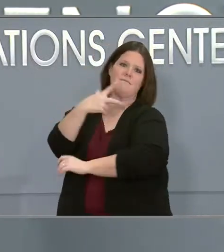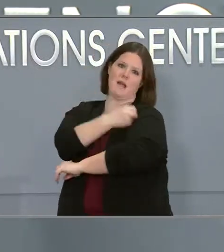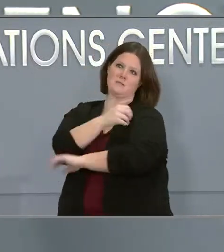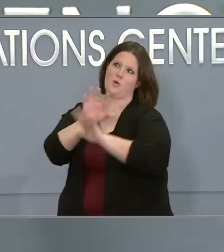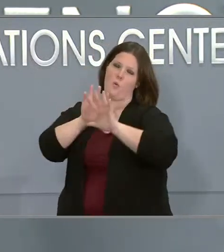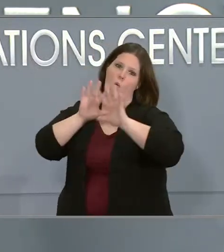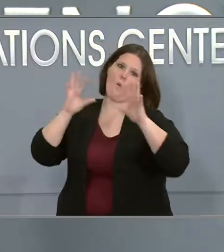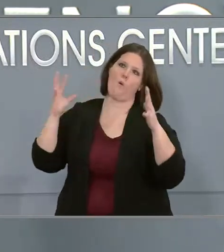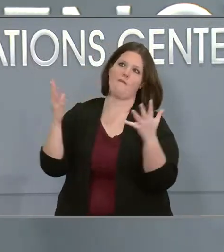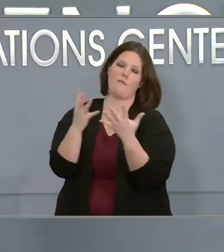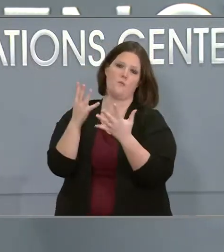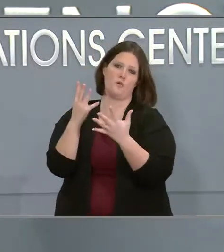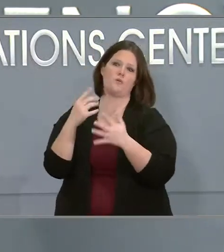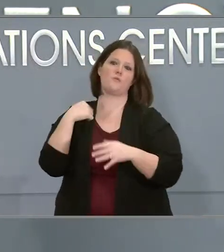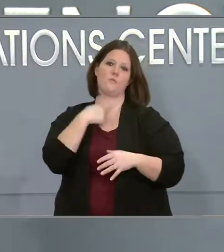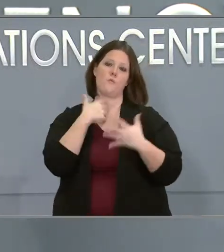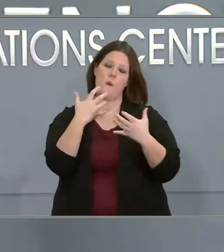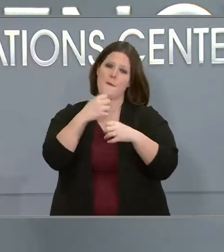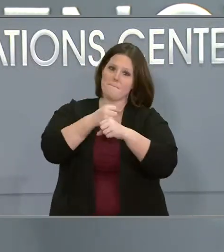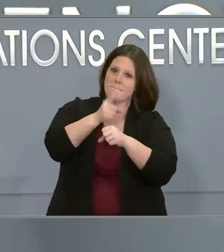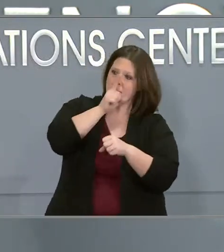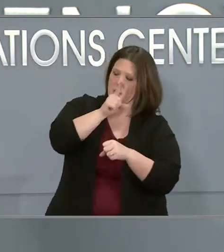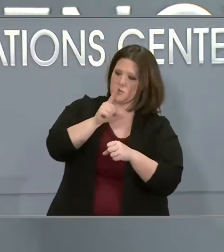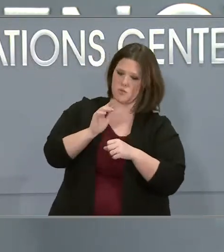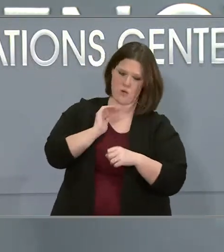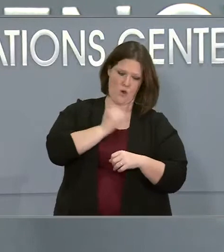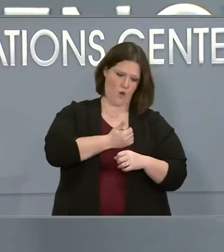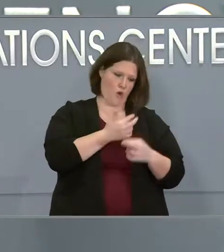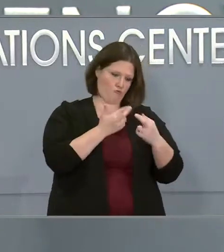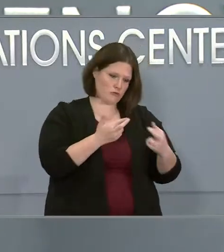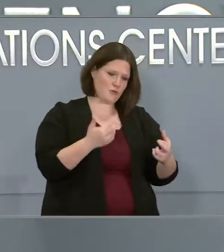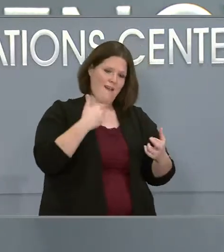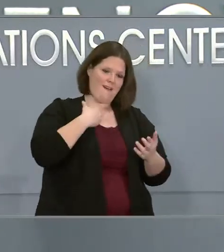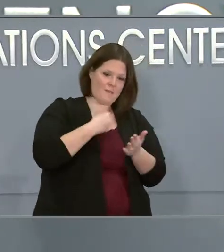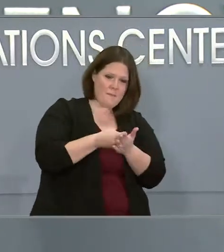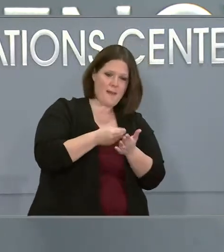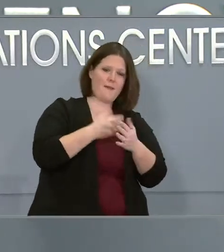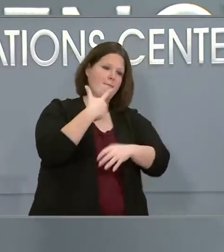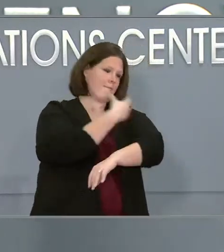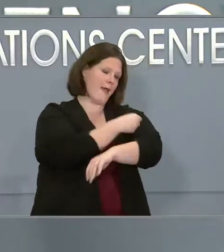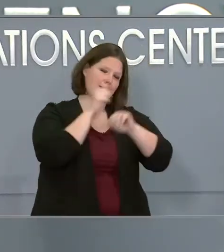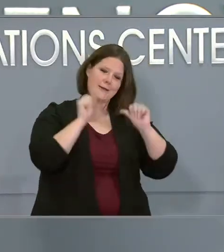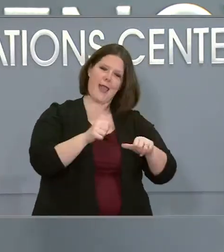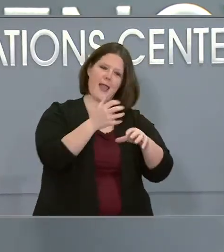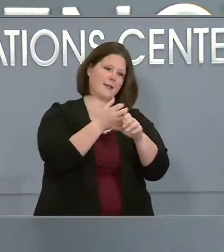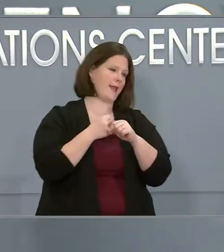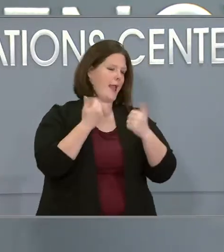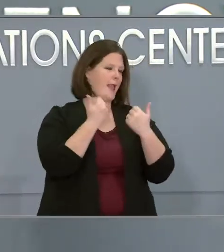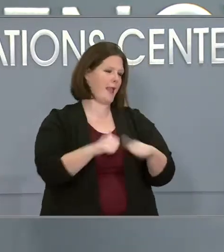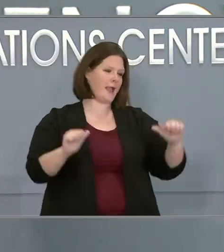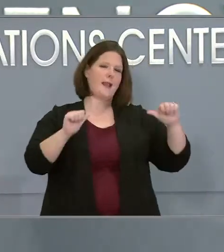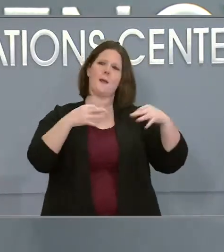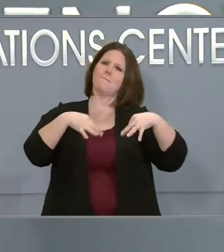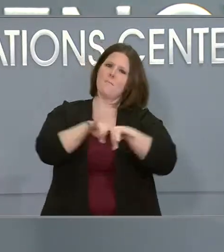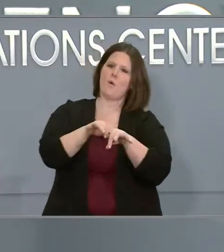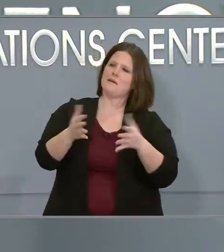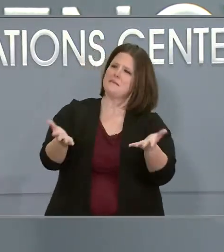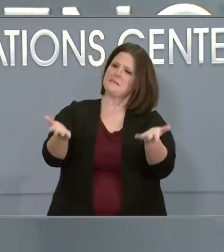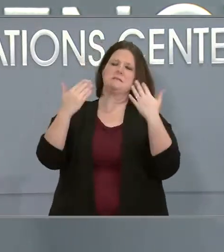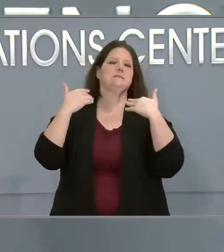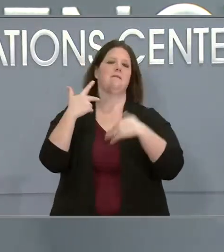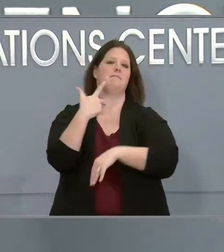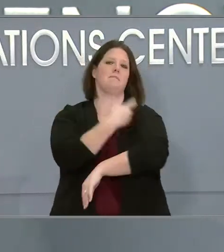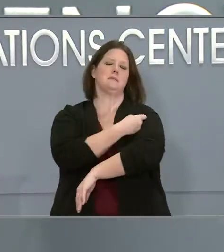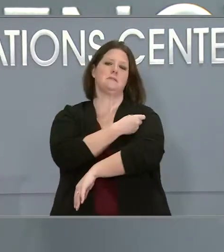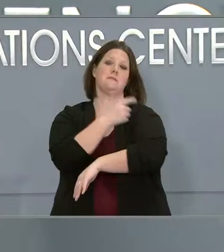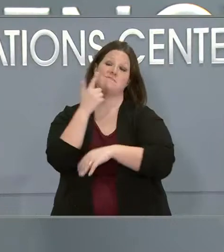in a country with the kinds of resources we have here, with vaccine widely available, that everyone is taking advantage of it, because there are